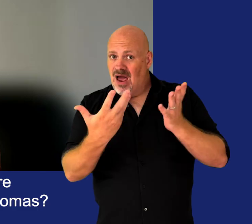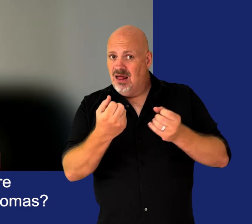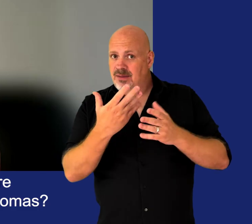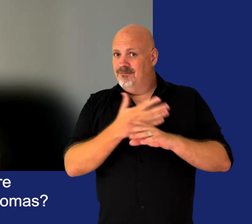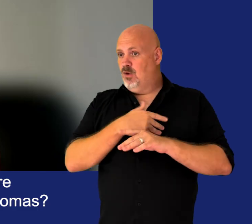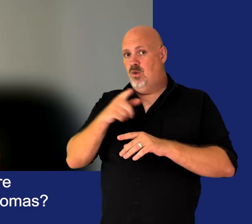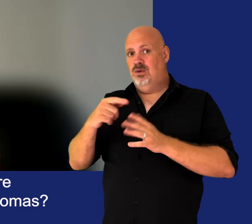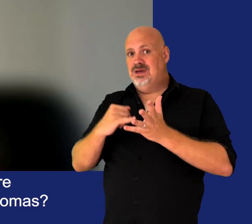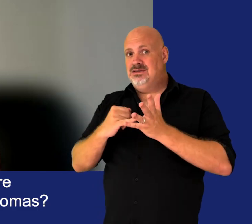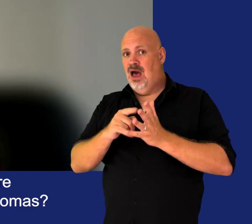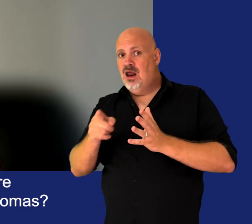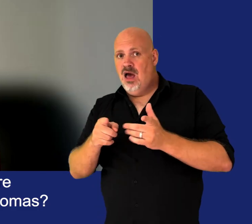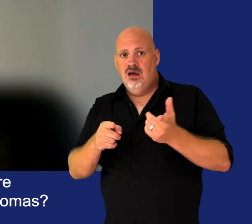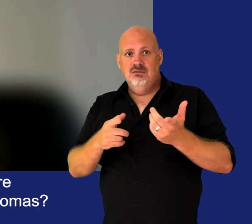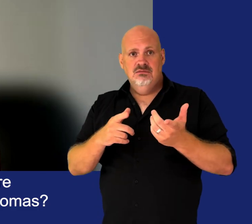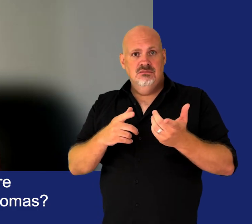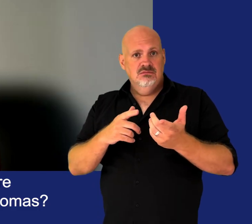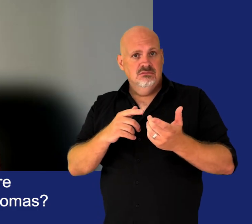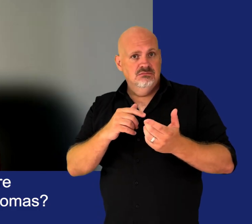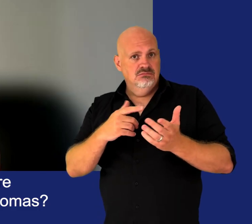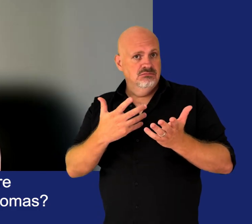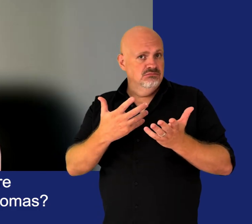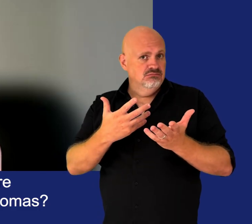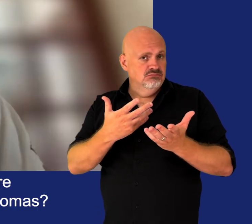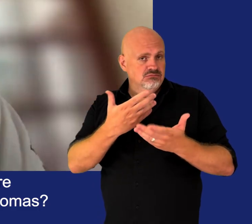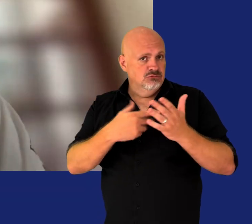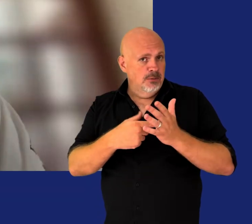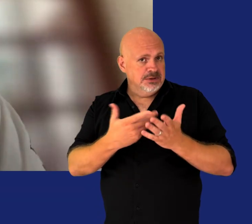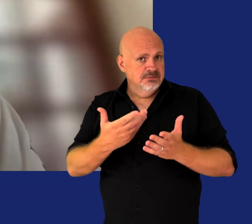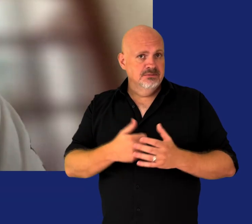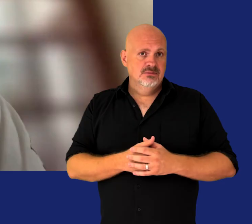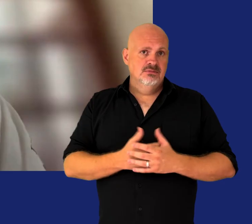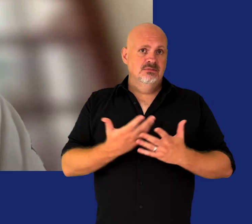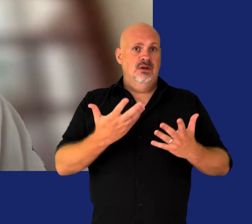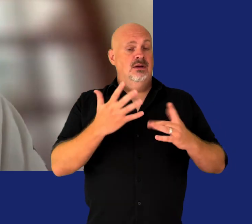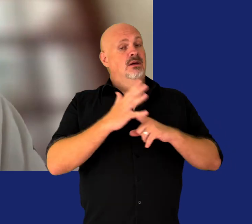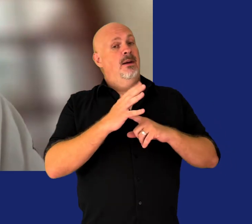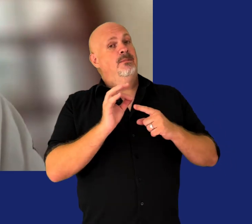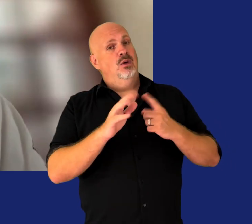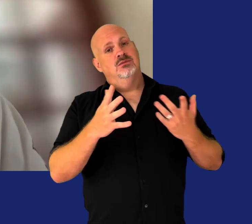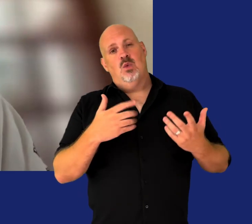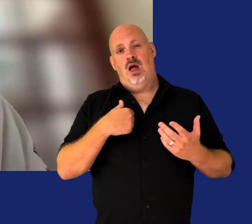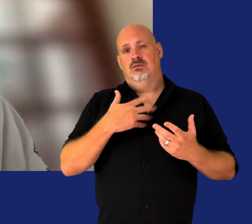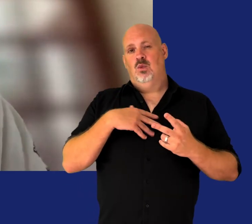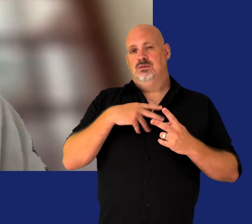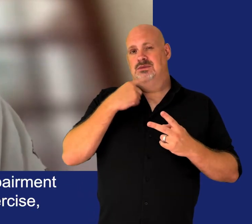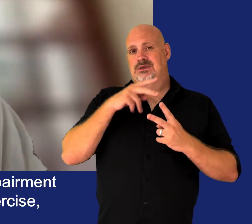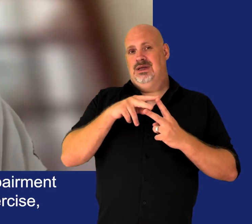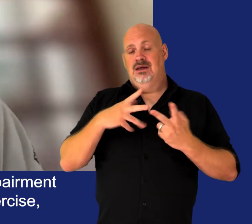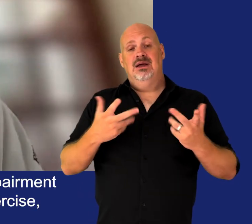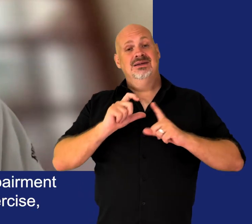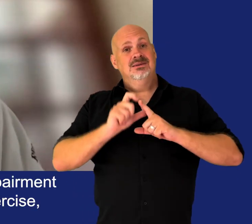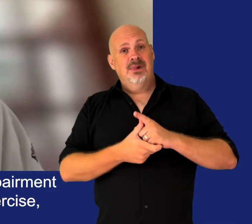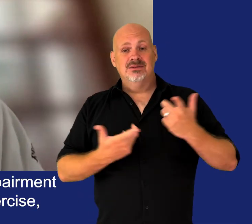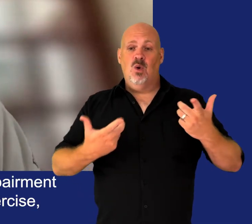before I ask Santana about her experiences, Thomas? key point, two things I would like to say is that